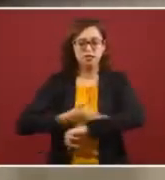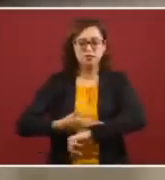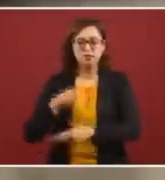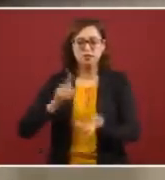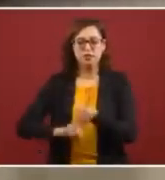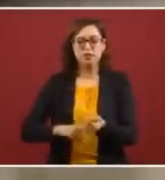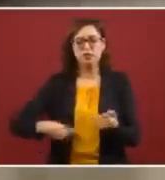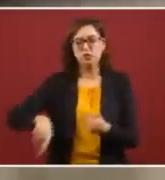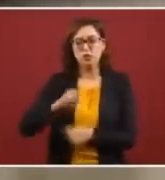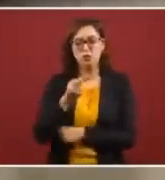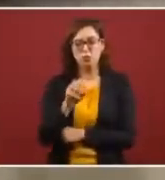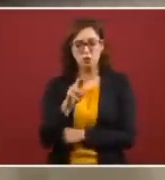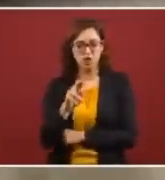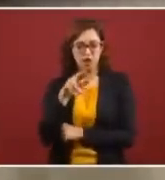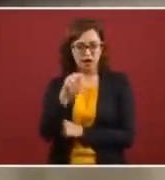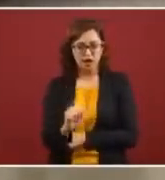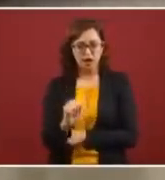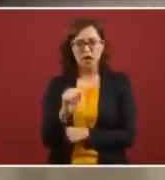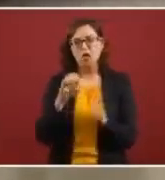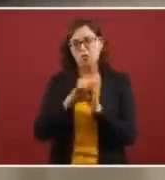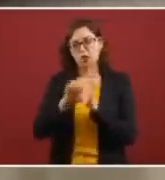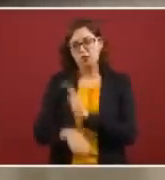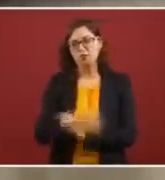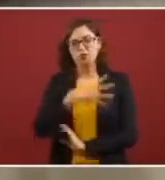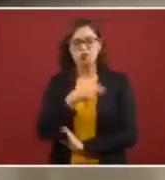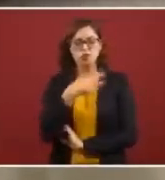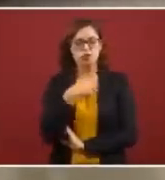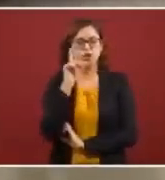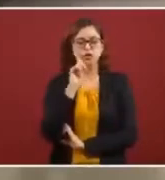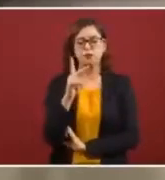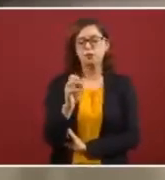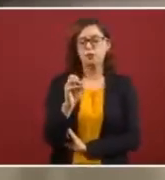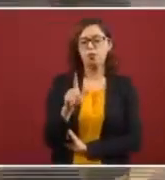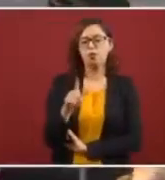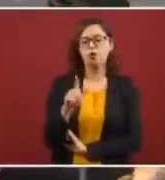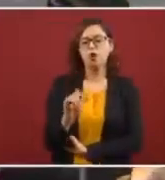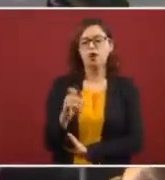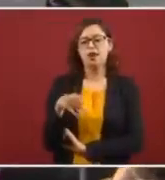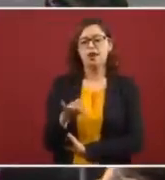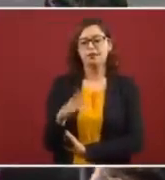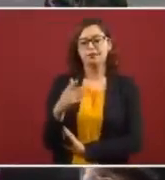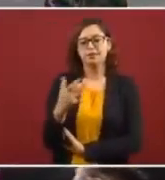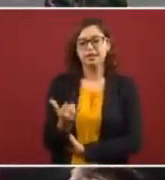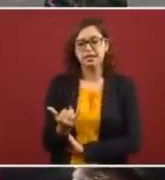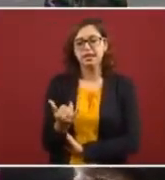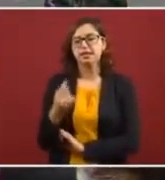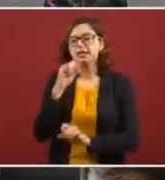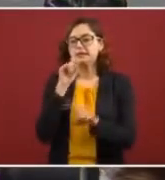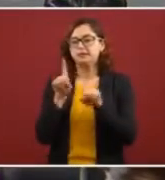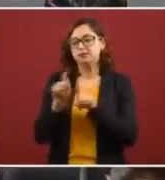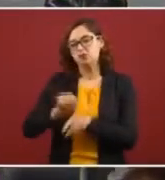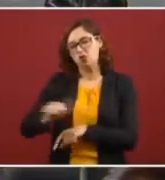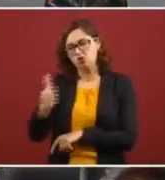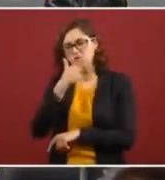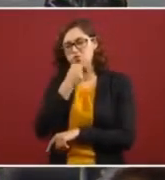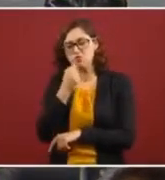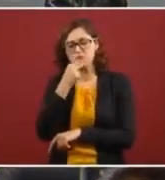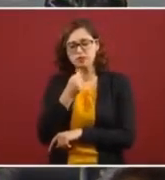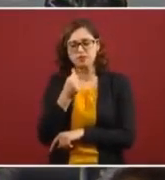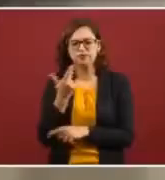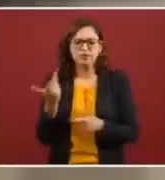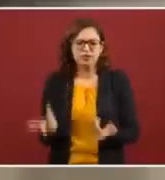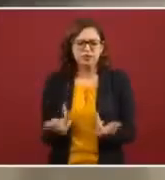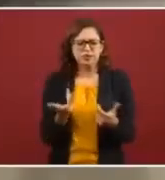that. Okay, so it looks like there were some family related people that did not get a bill to